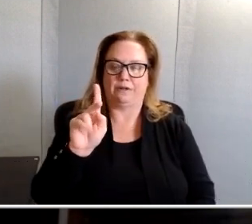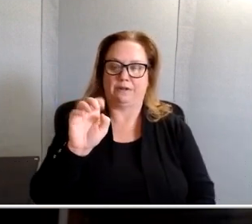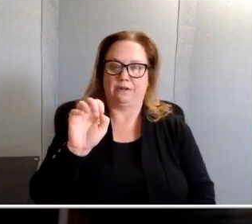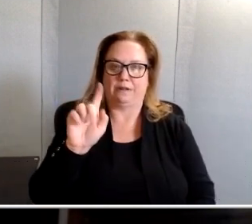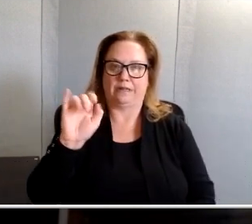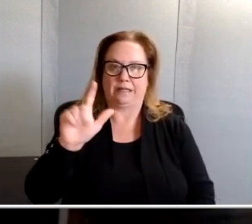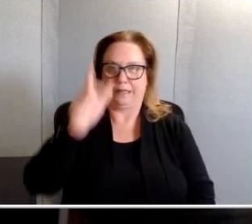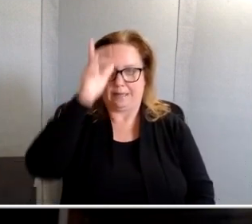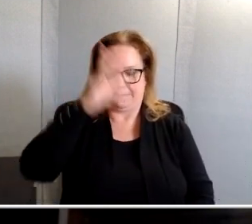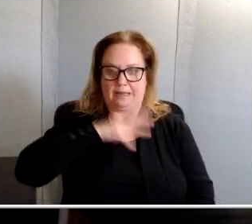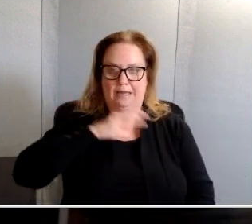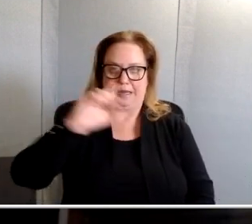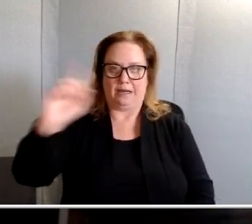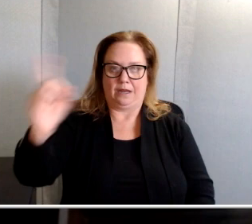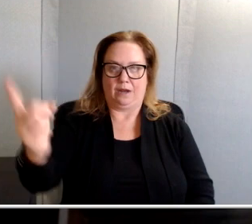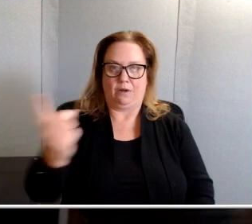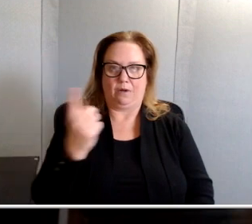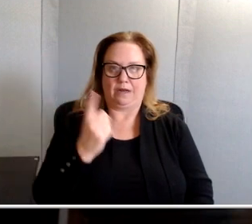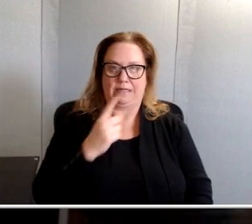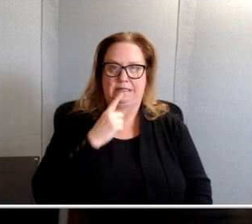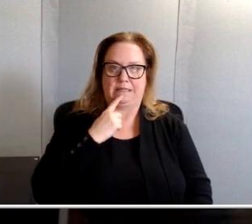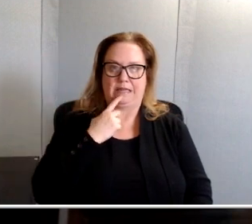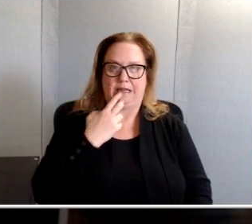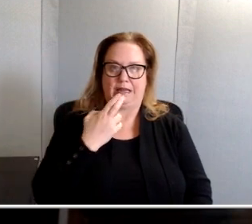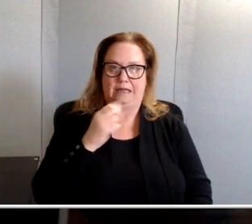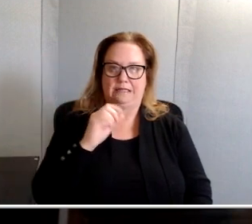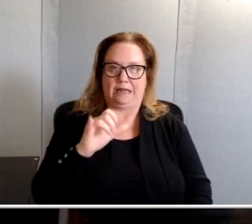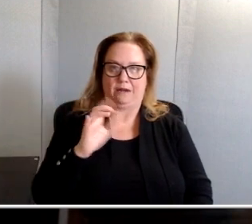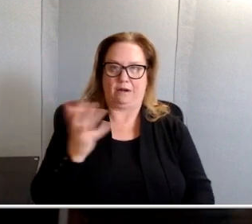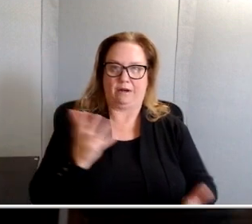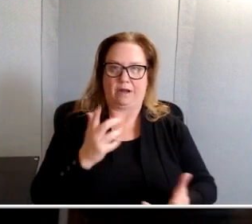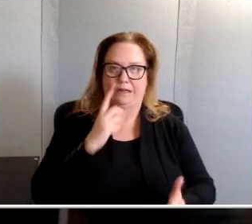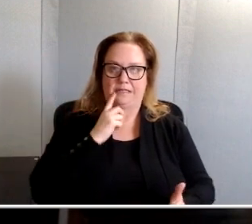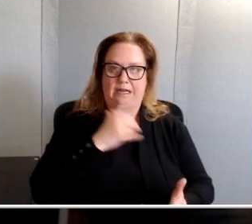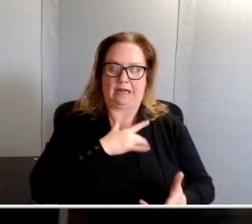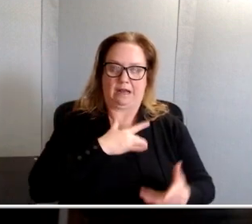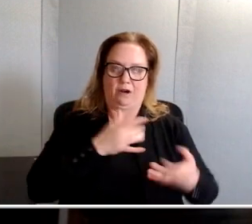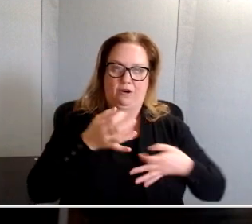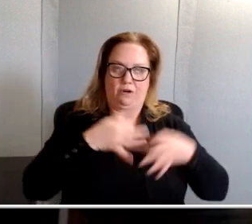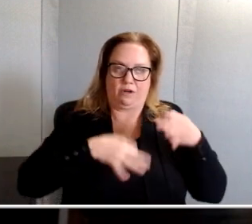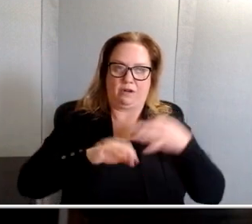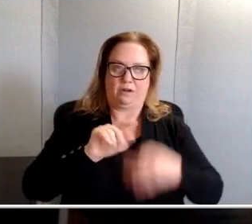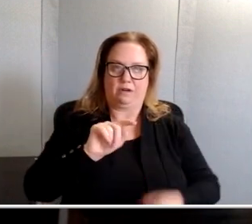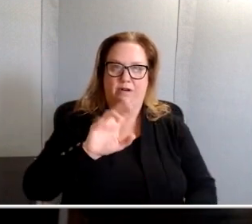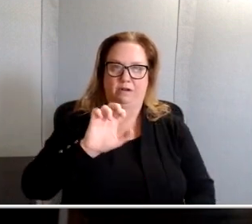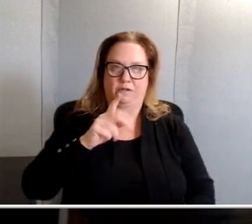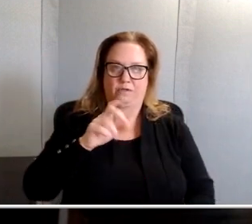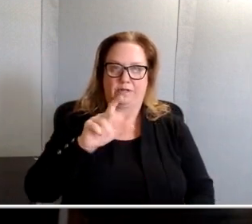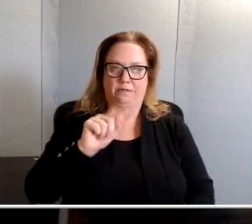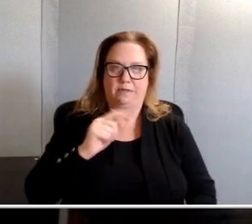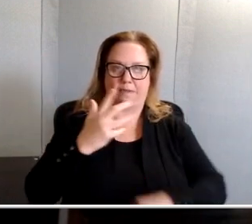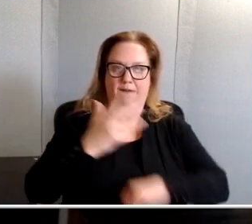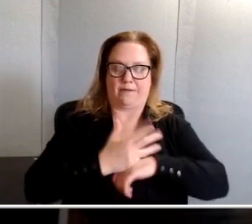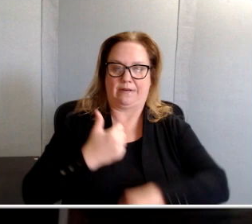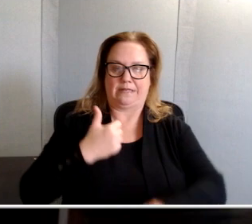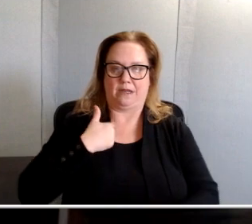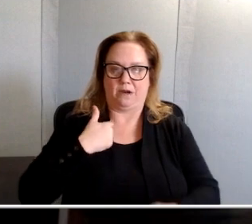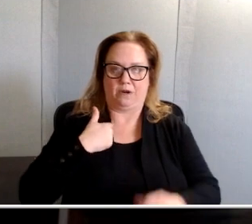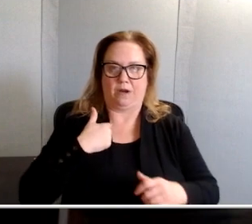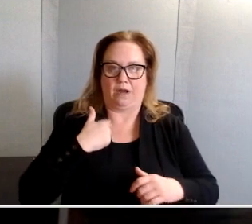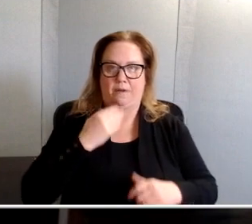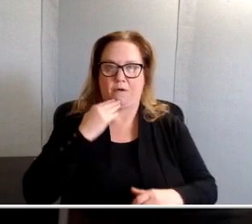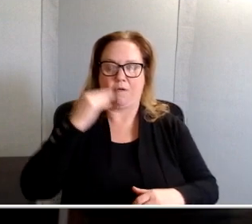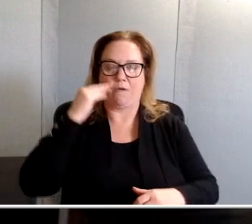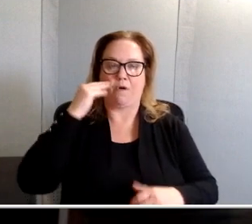a gentleman walked up to me, and said, "Hey, what are you in for?" And I said, "Well, I just had a heart transplant about 5 days ago, and I'm going to go